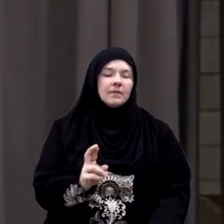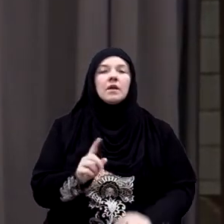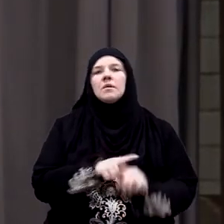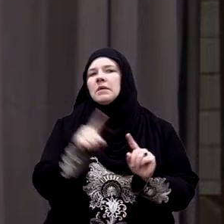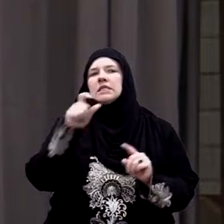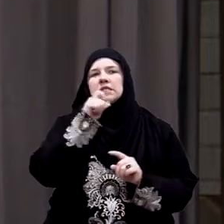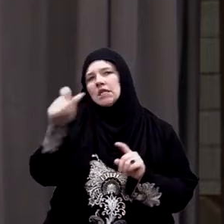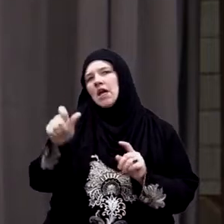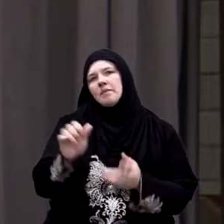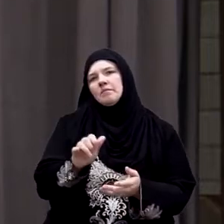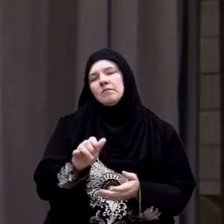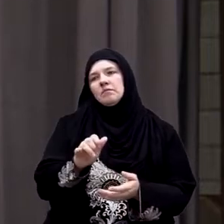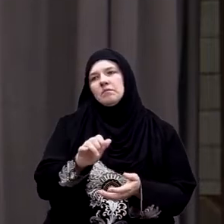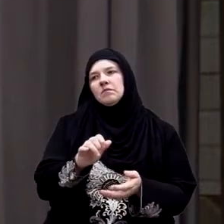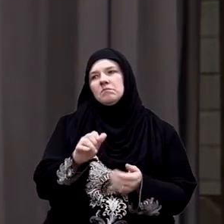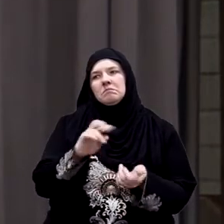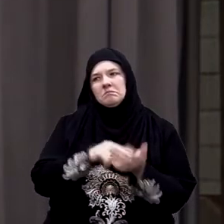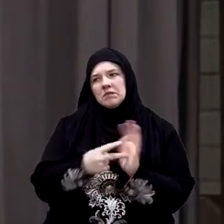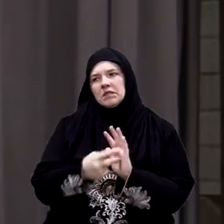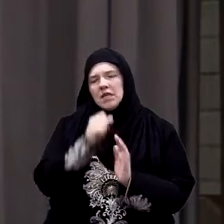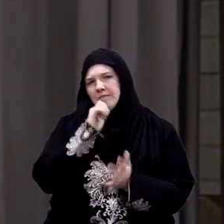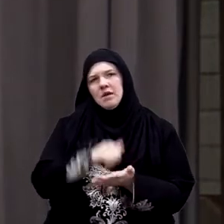but it is not impossible.